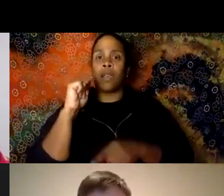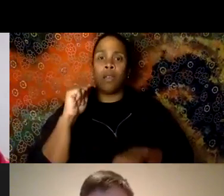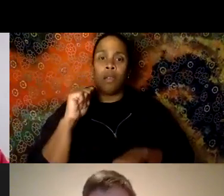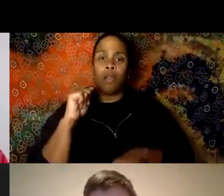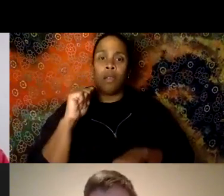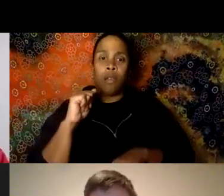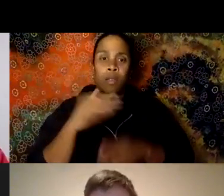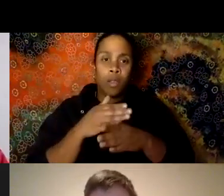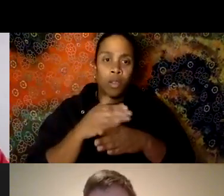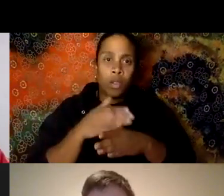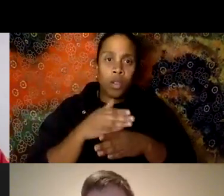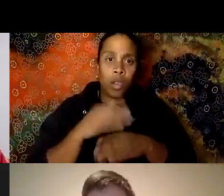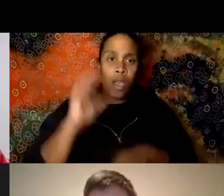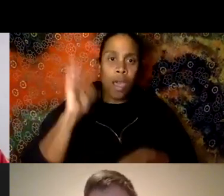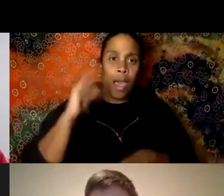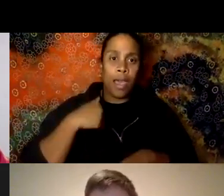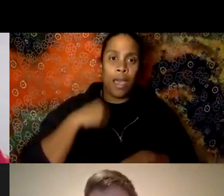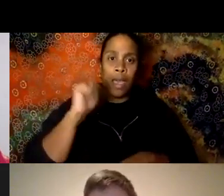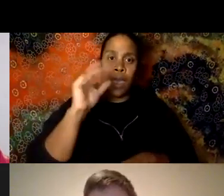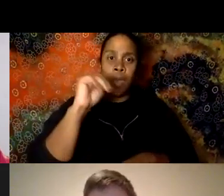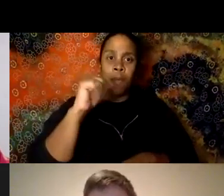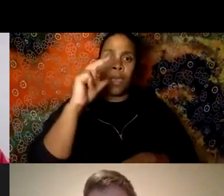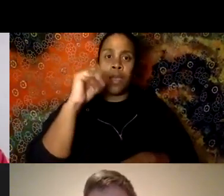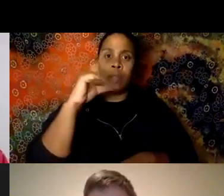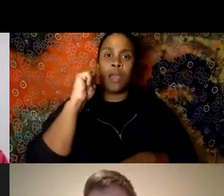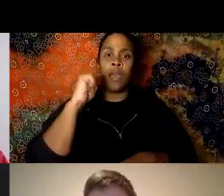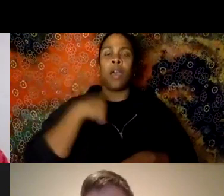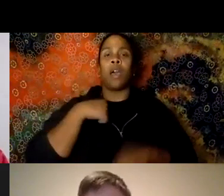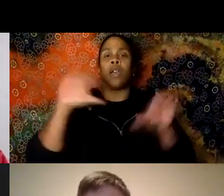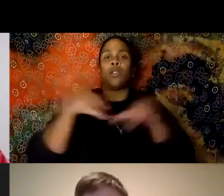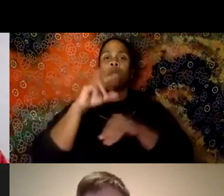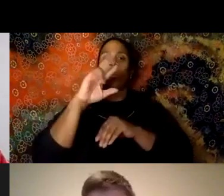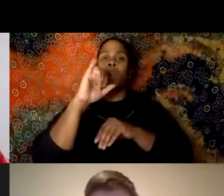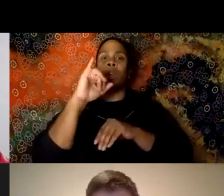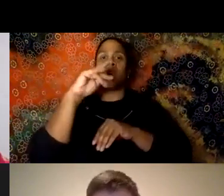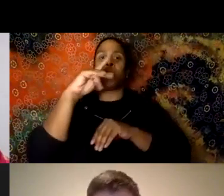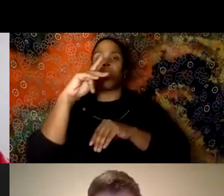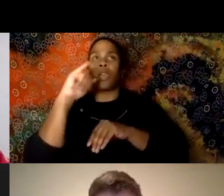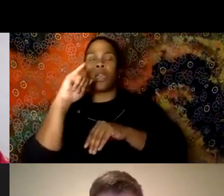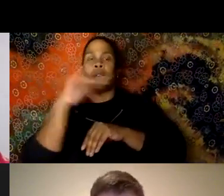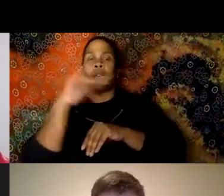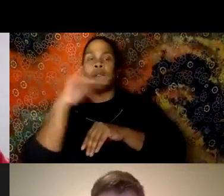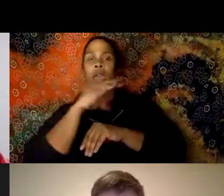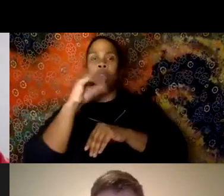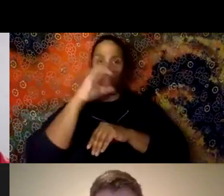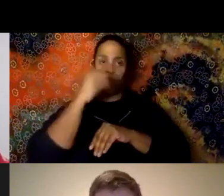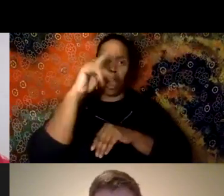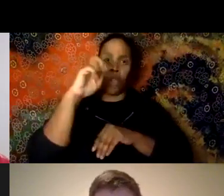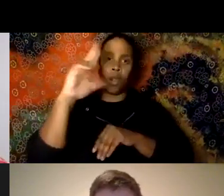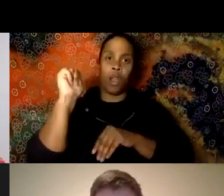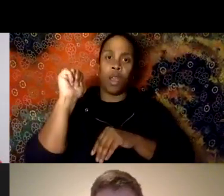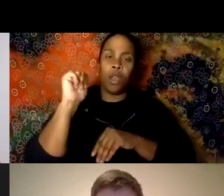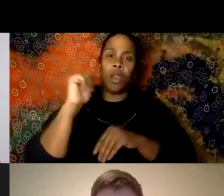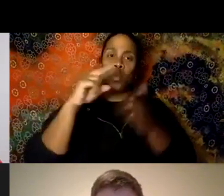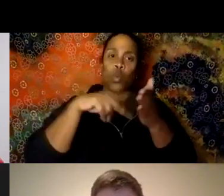Well, I am Amanda, and I do Reiki and chakra readings primarily. Also a